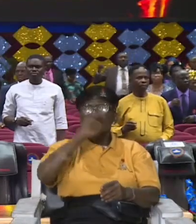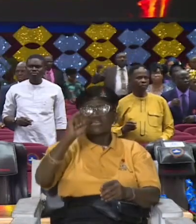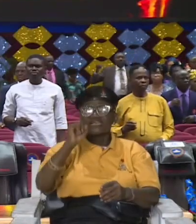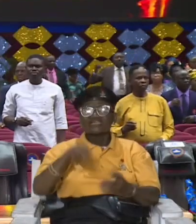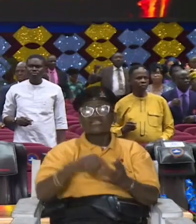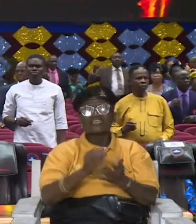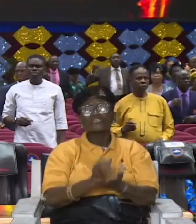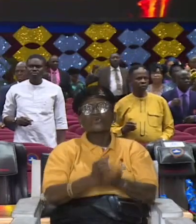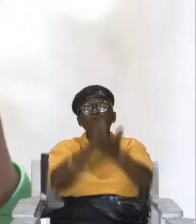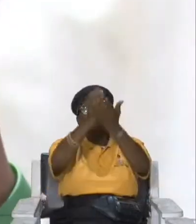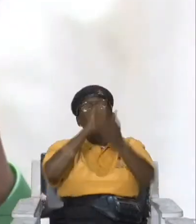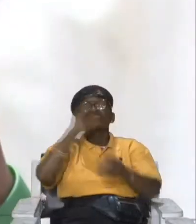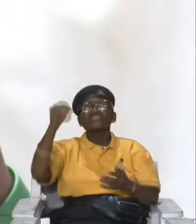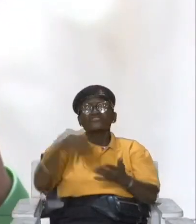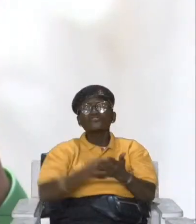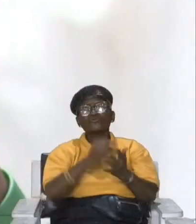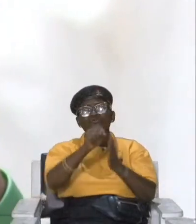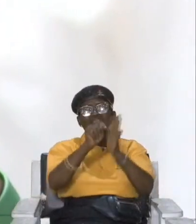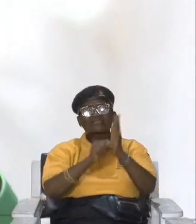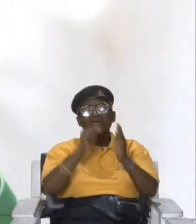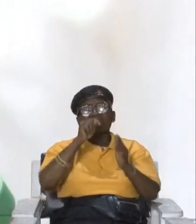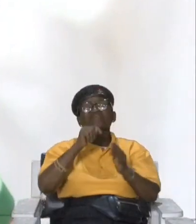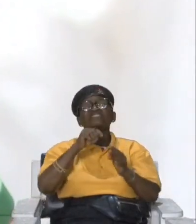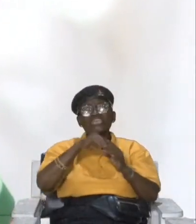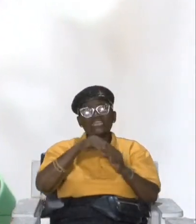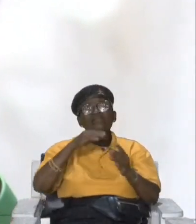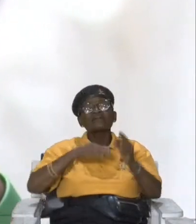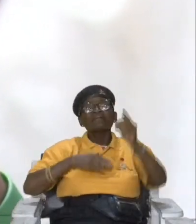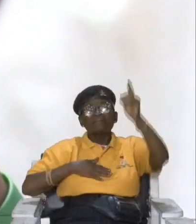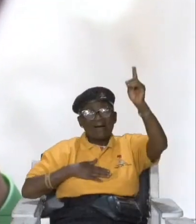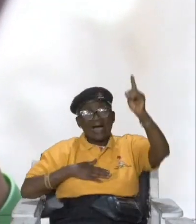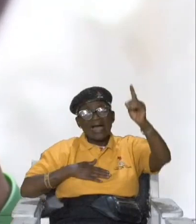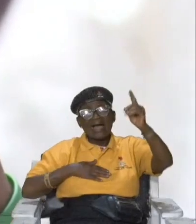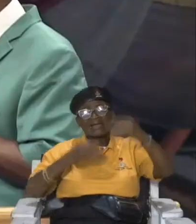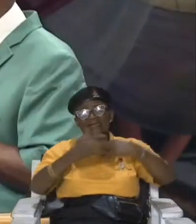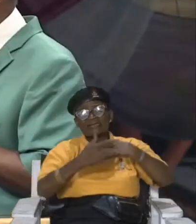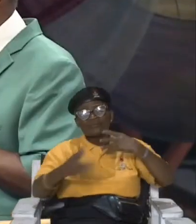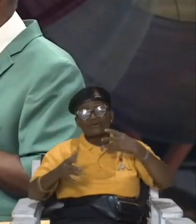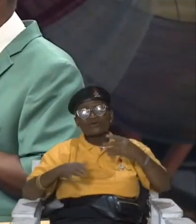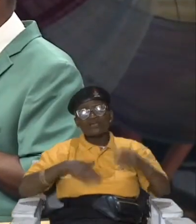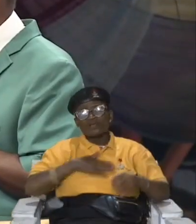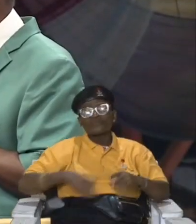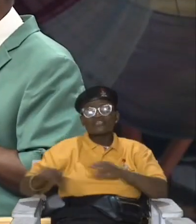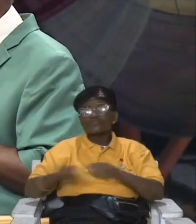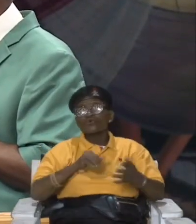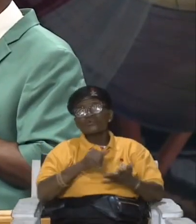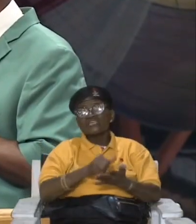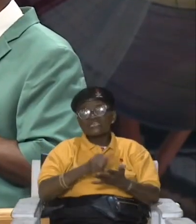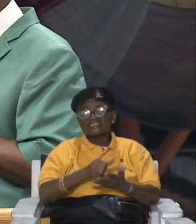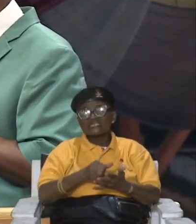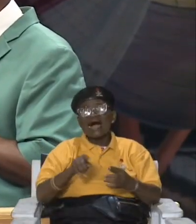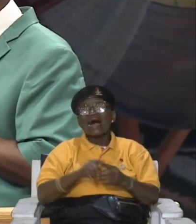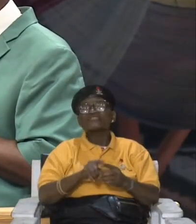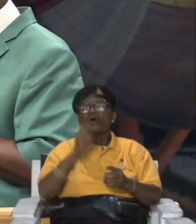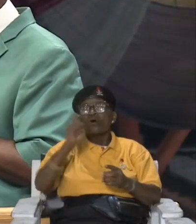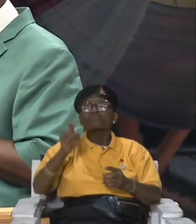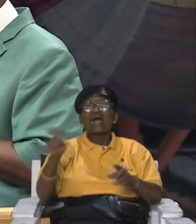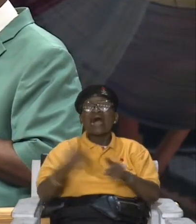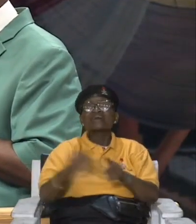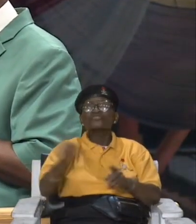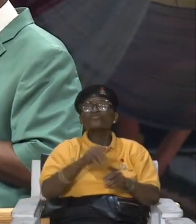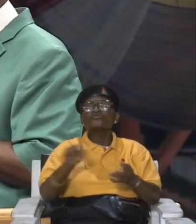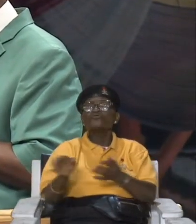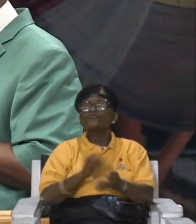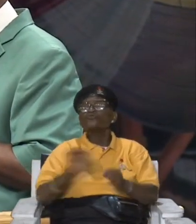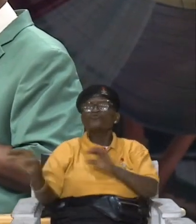this cup is the New Testament in my blood. This do ye as oft as ye drink it in remembrance of